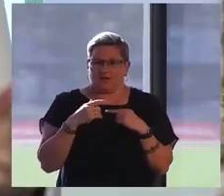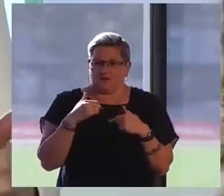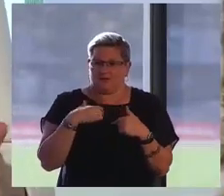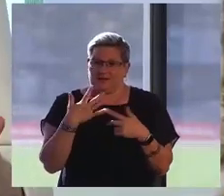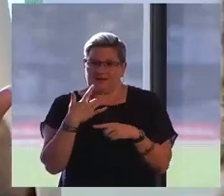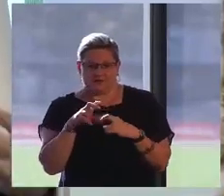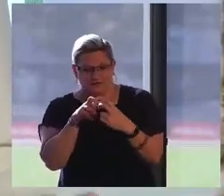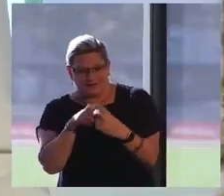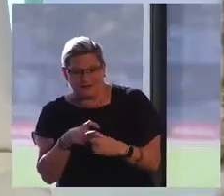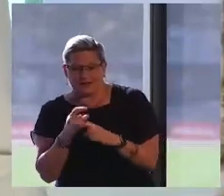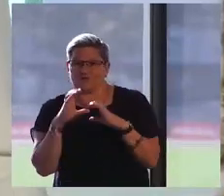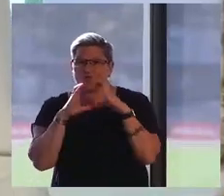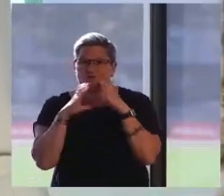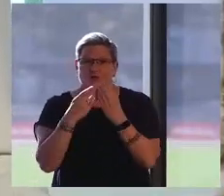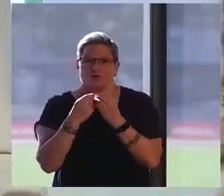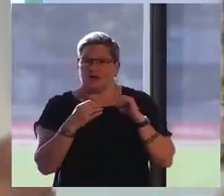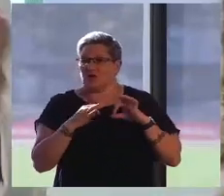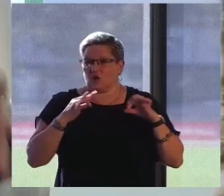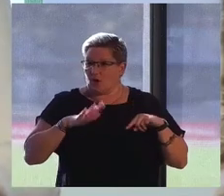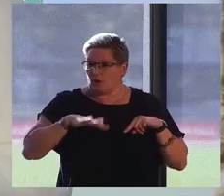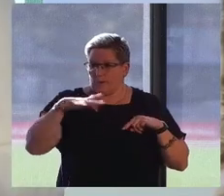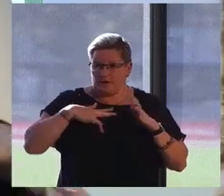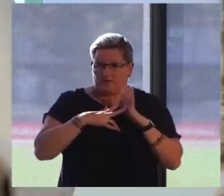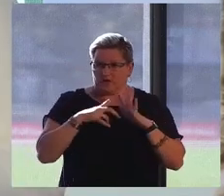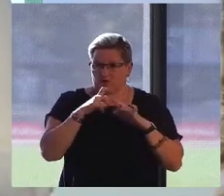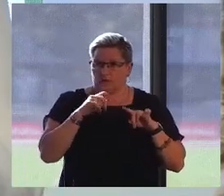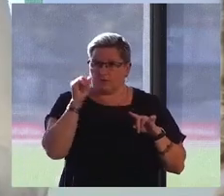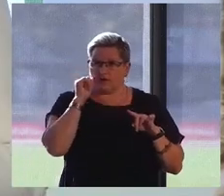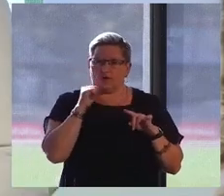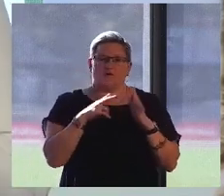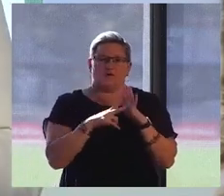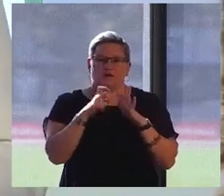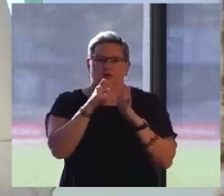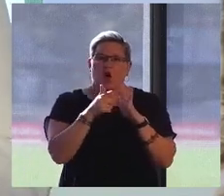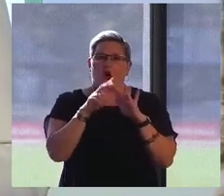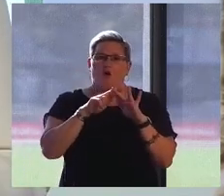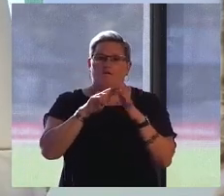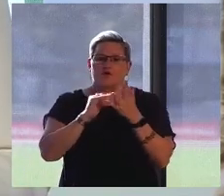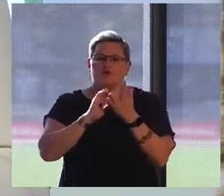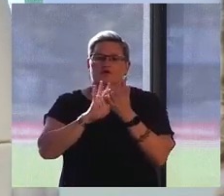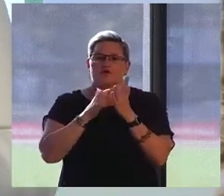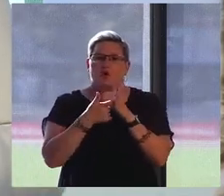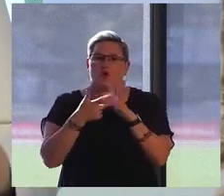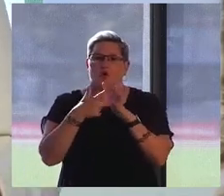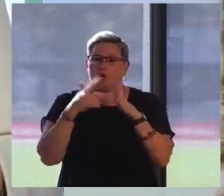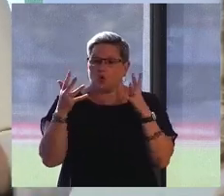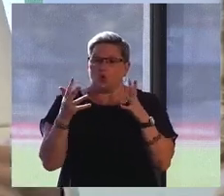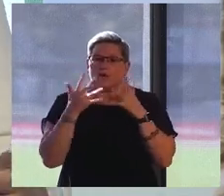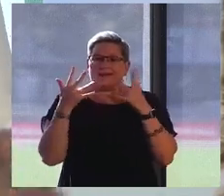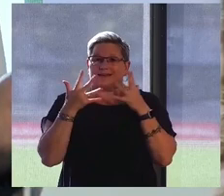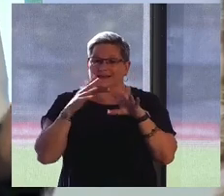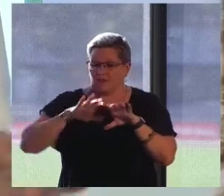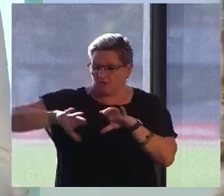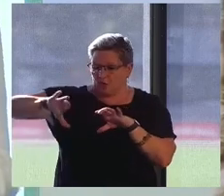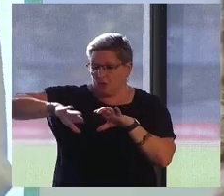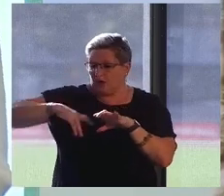I have seen and heard from people on the ground, the Victorian offshore wind zone, where there is an actual proponent, like a company that's building